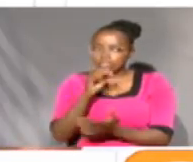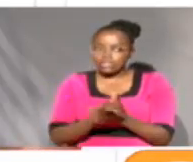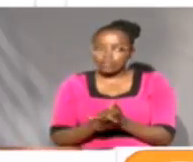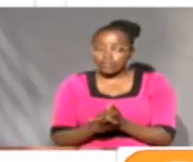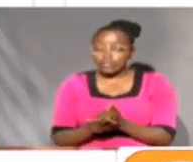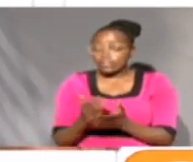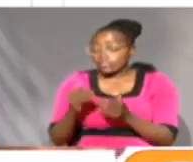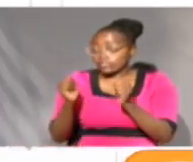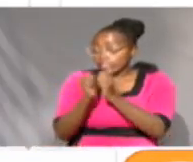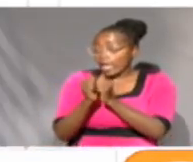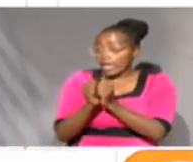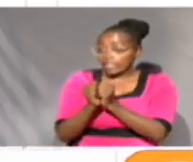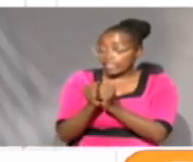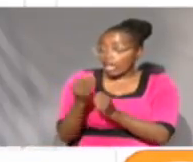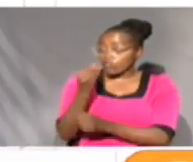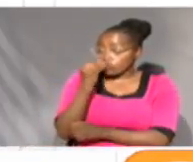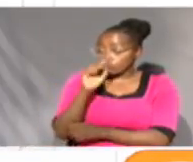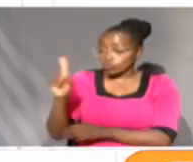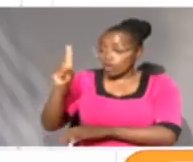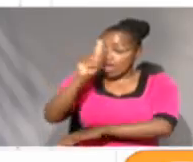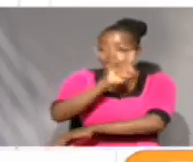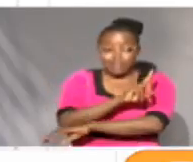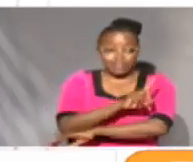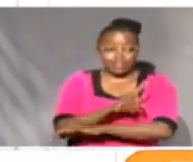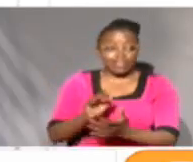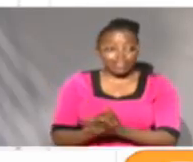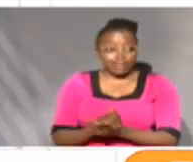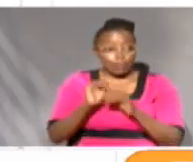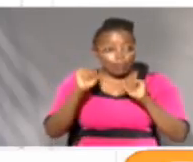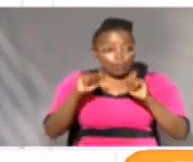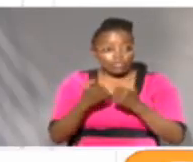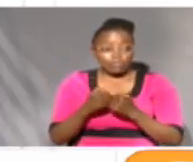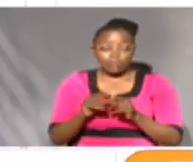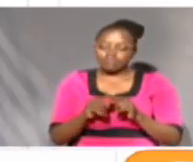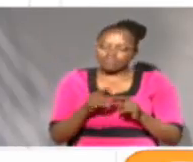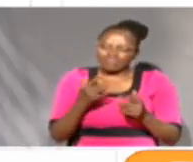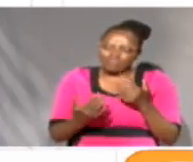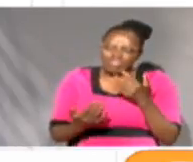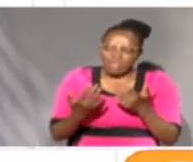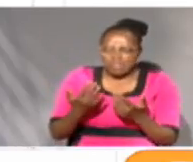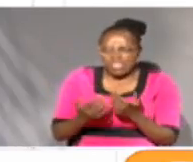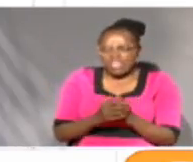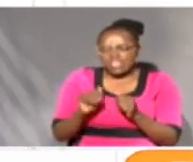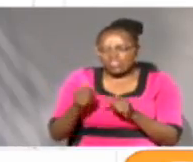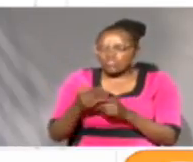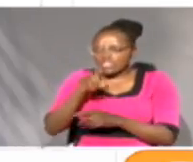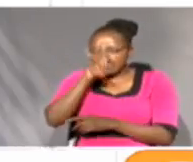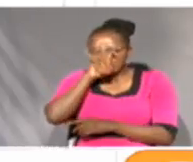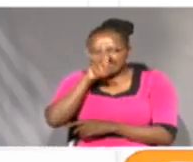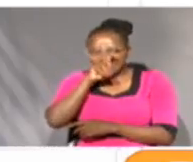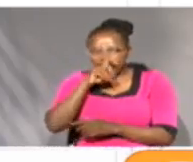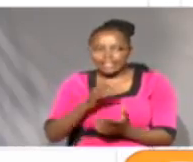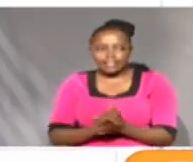meals a day. Because if I go there and let's say they sell chicken necks,